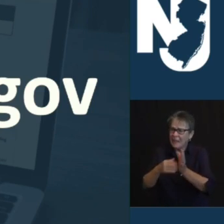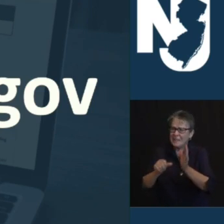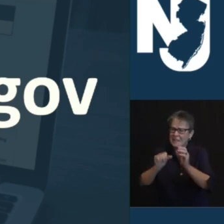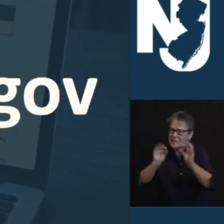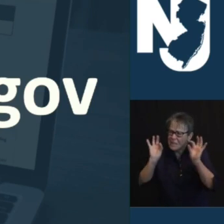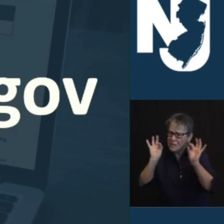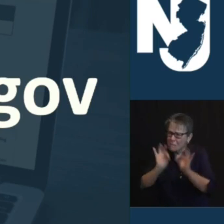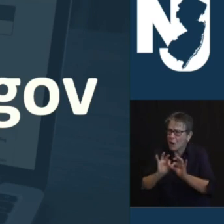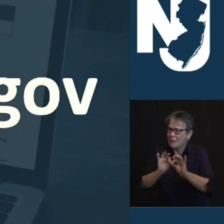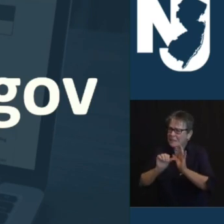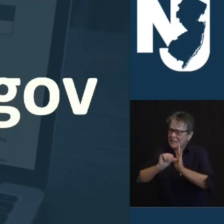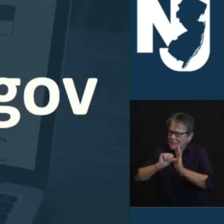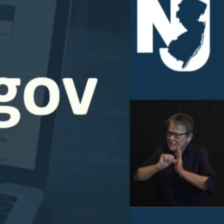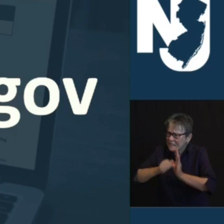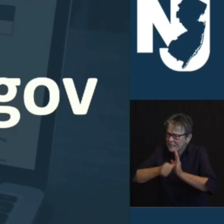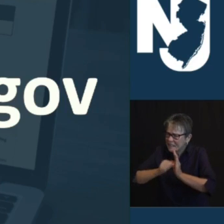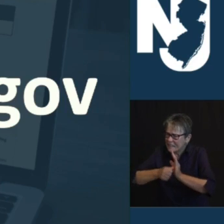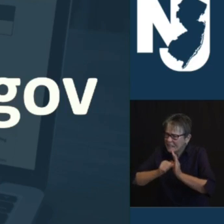now more than